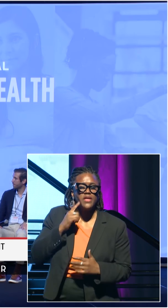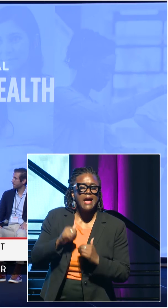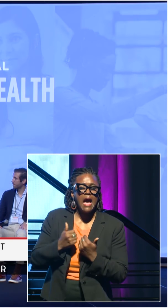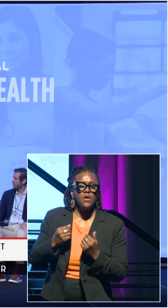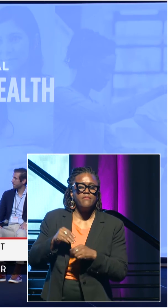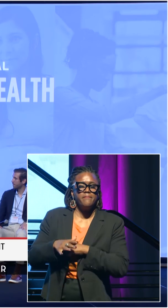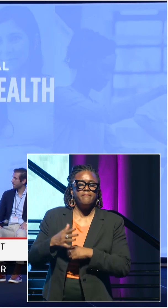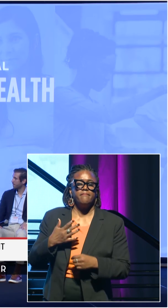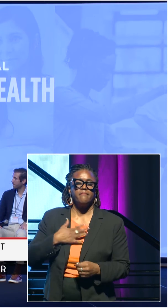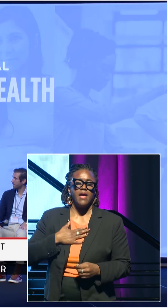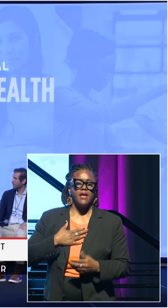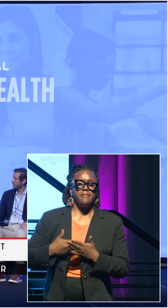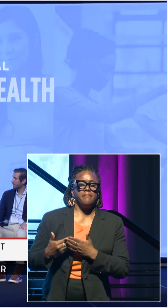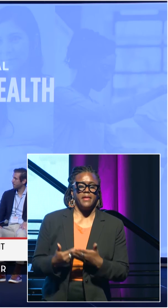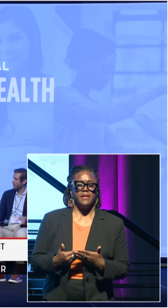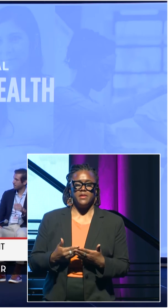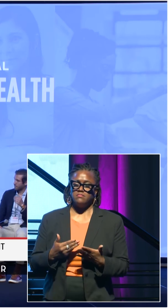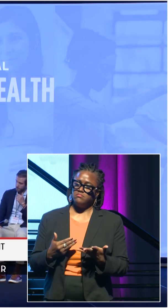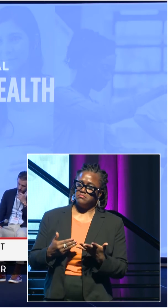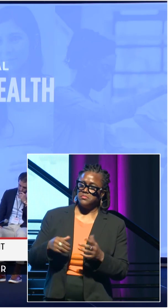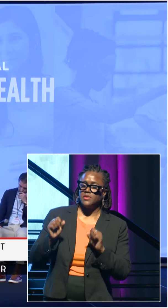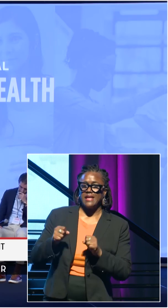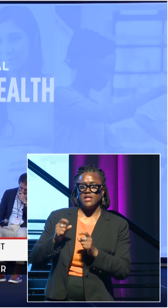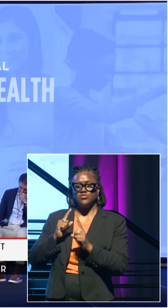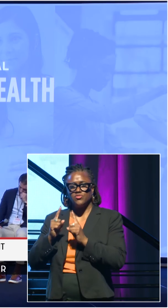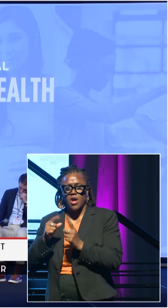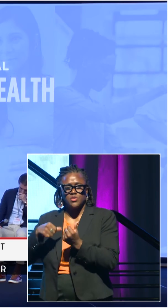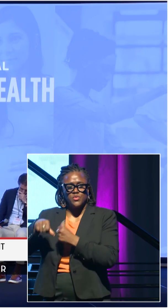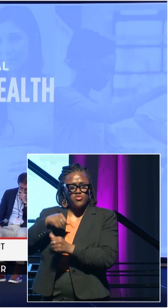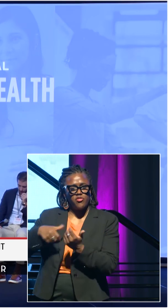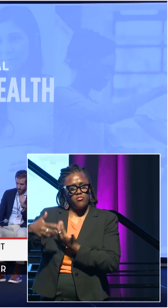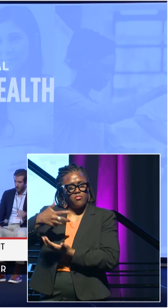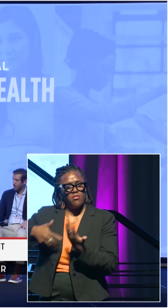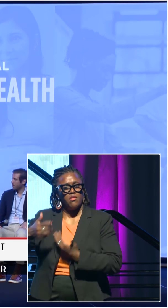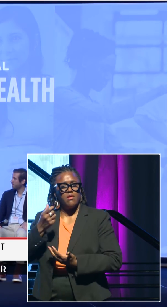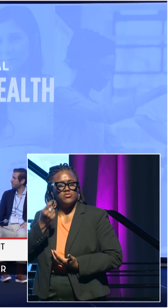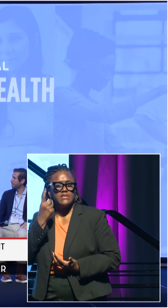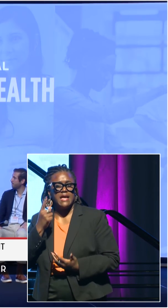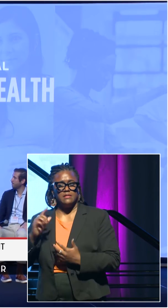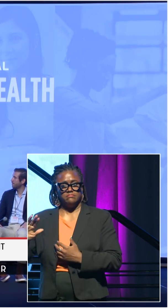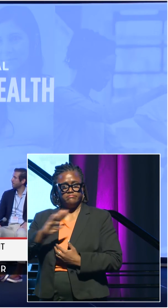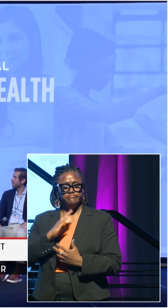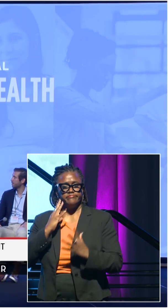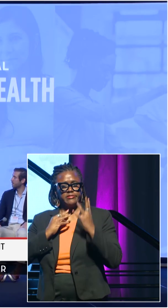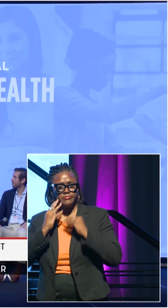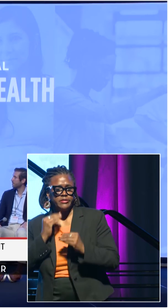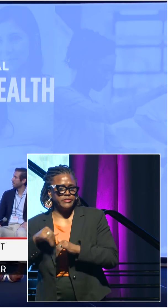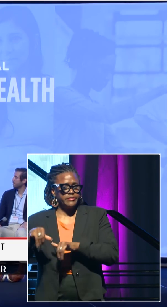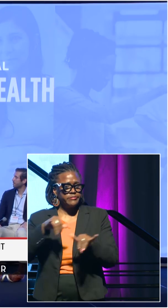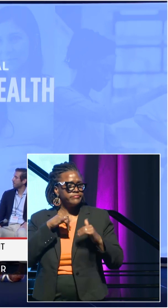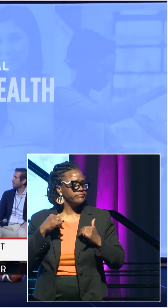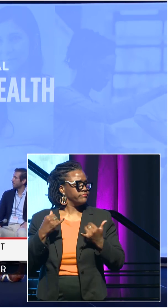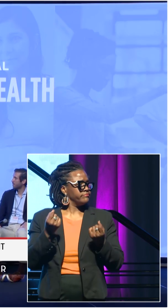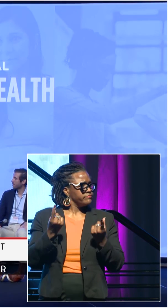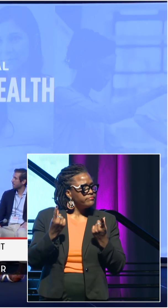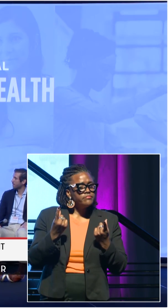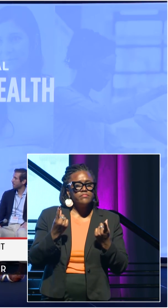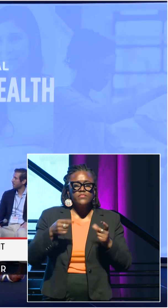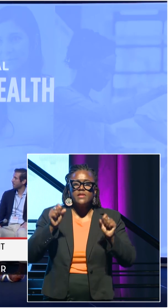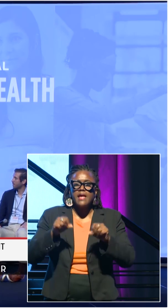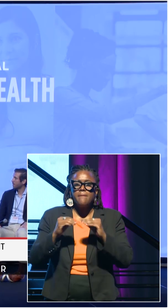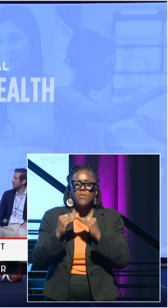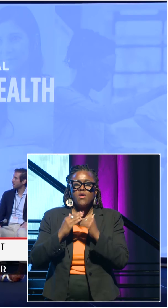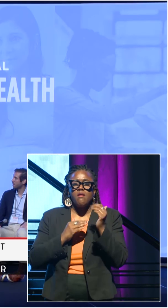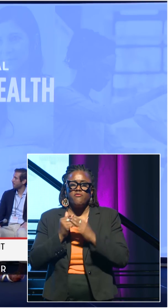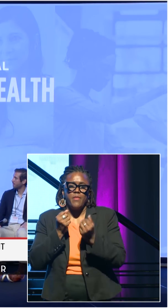my baby? And if you can talk to each other and understand what everyone else's experiences are around this issue, you can be more